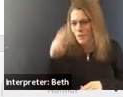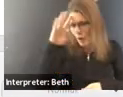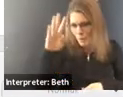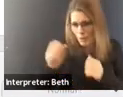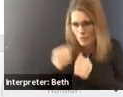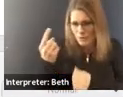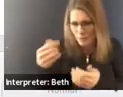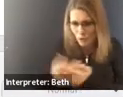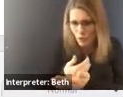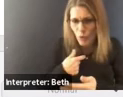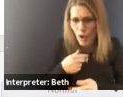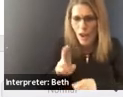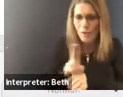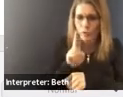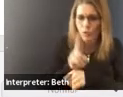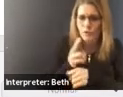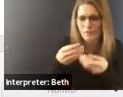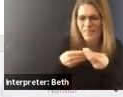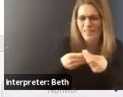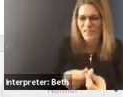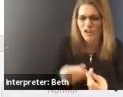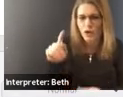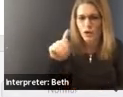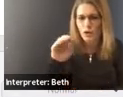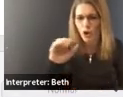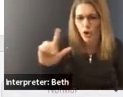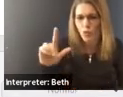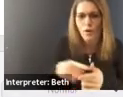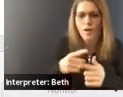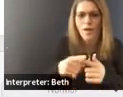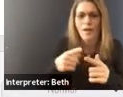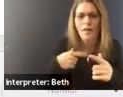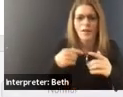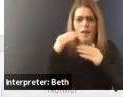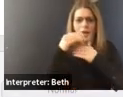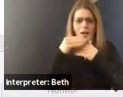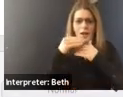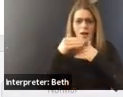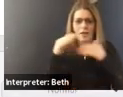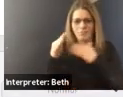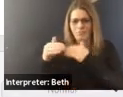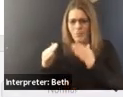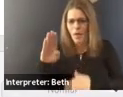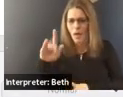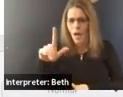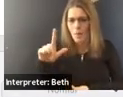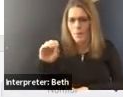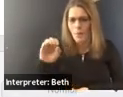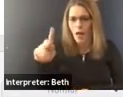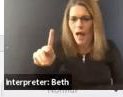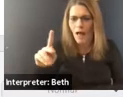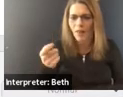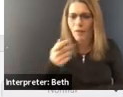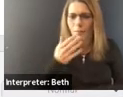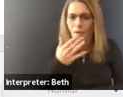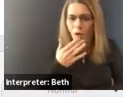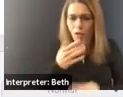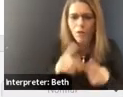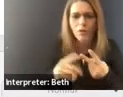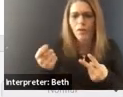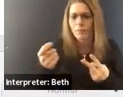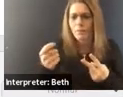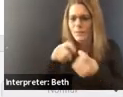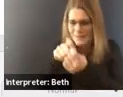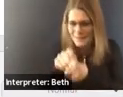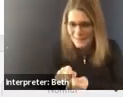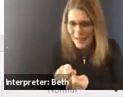And then all I did was block in a little bit of color and a little bit of detail and a little bit of shadow and highlight just so